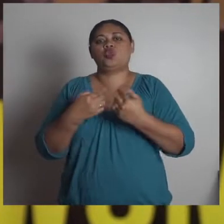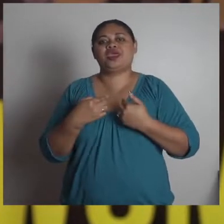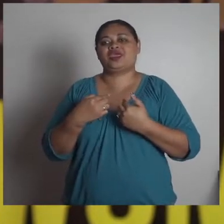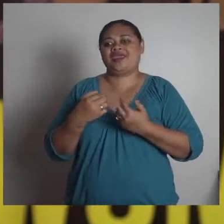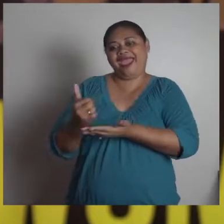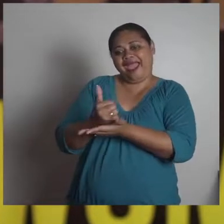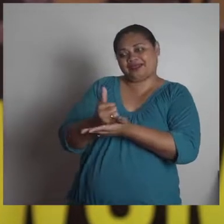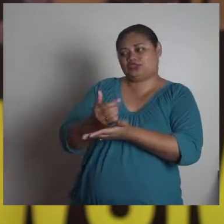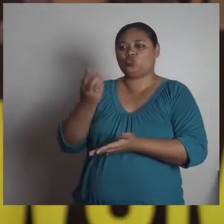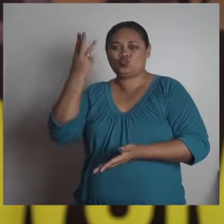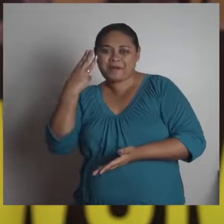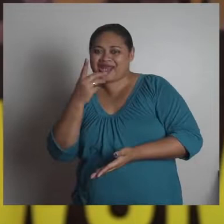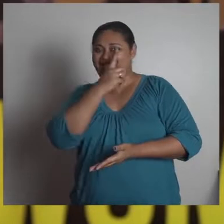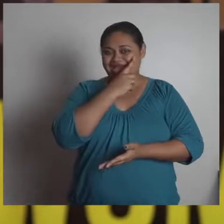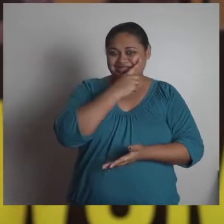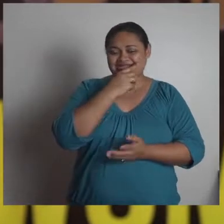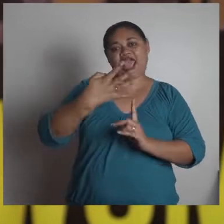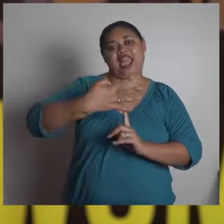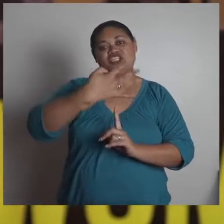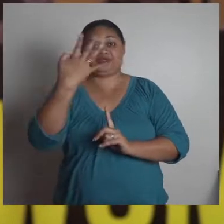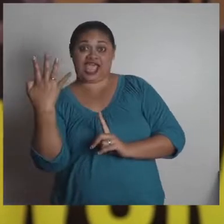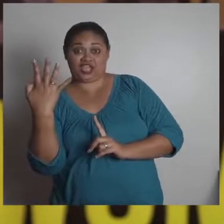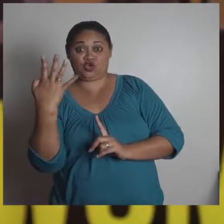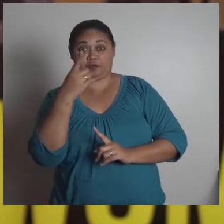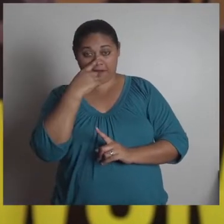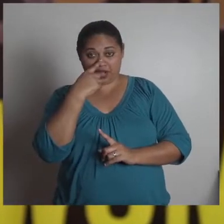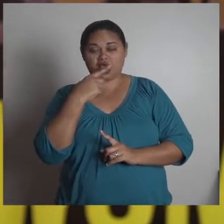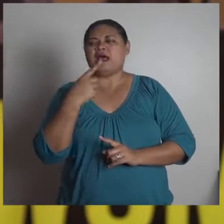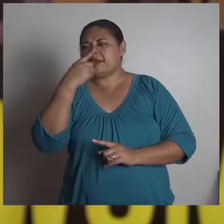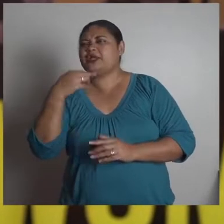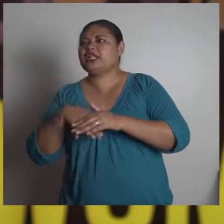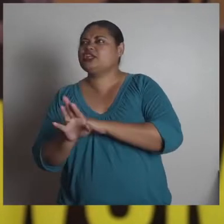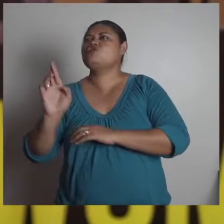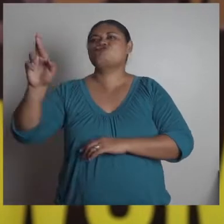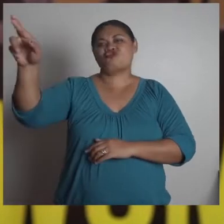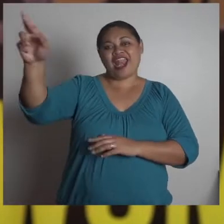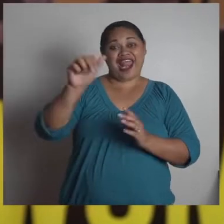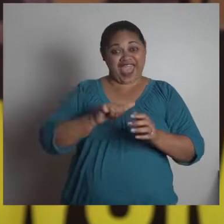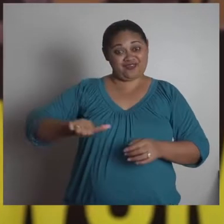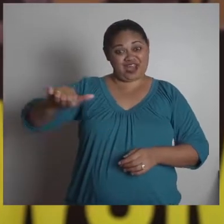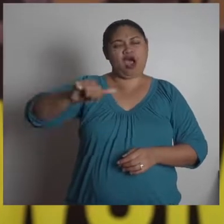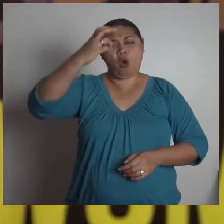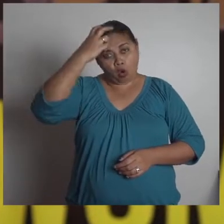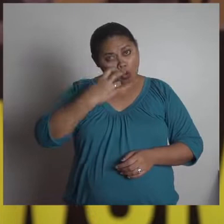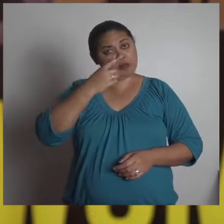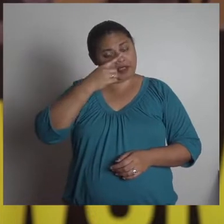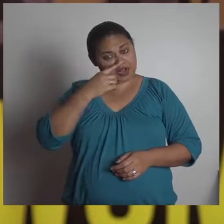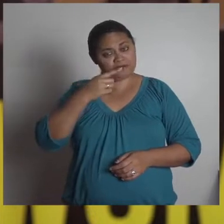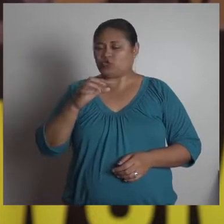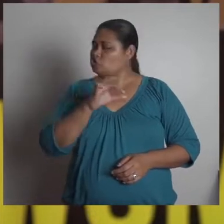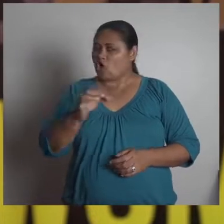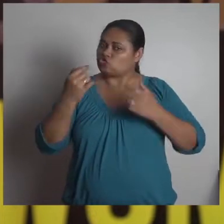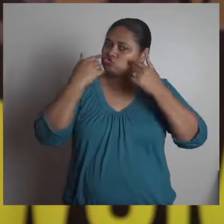not reflected in the way that we treat women and girls and LGBTQI people and people in rural